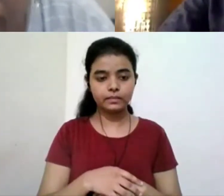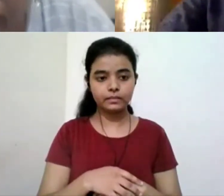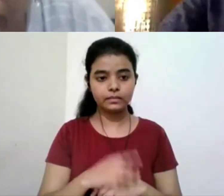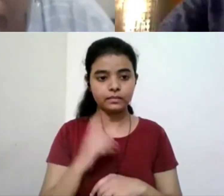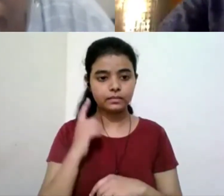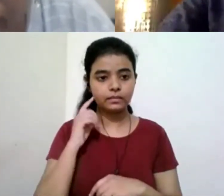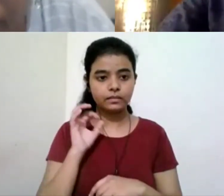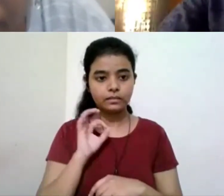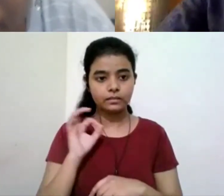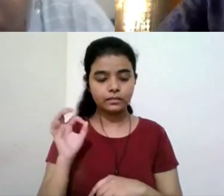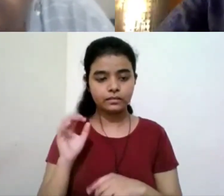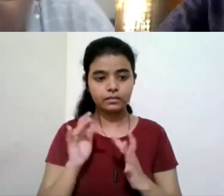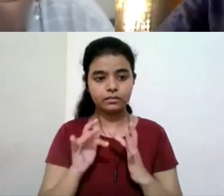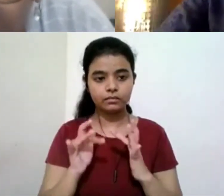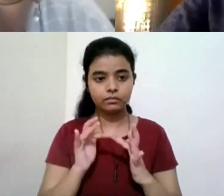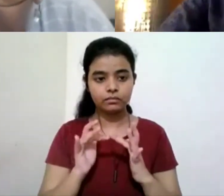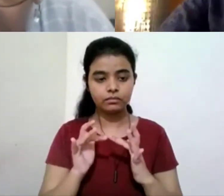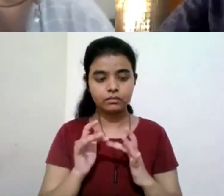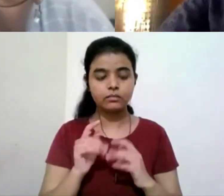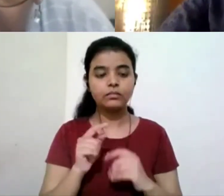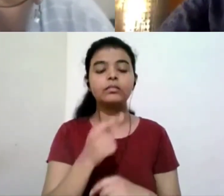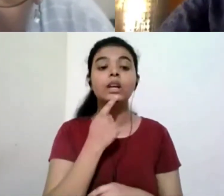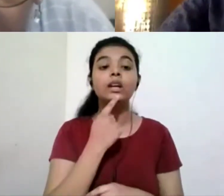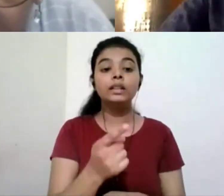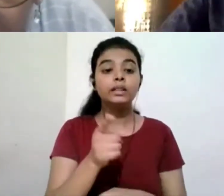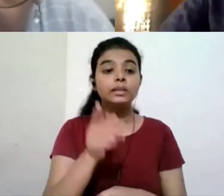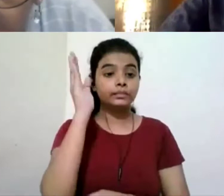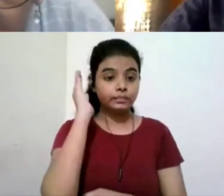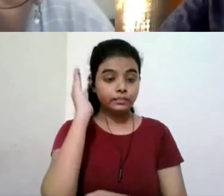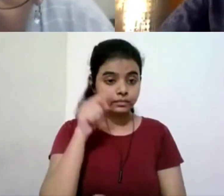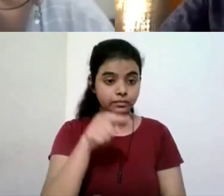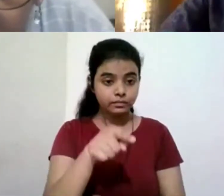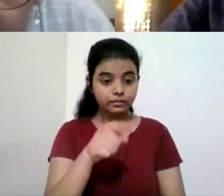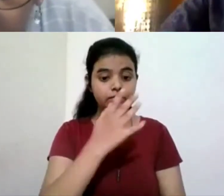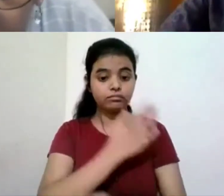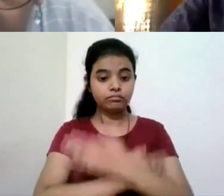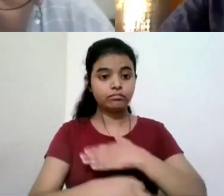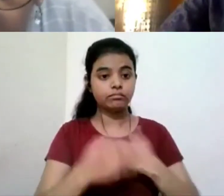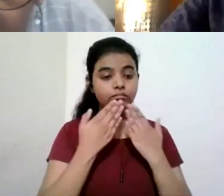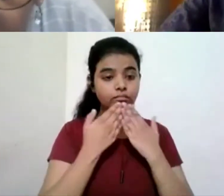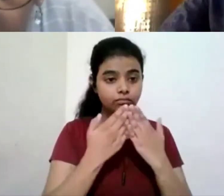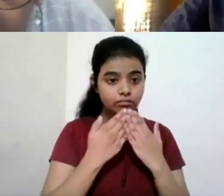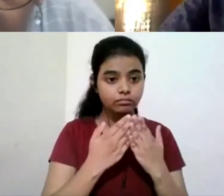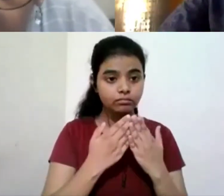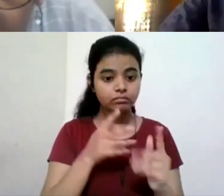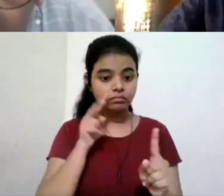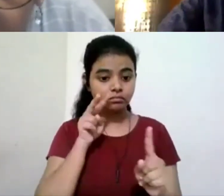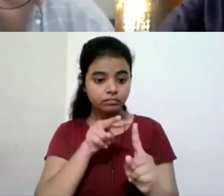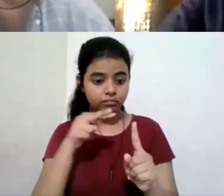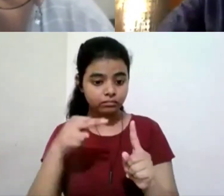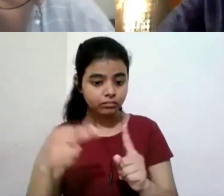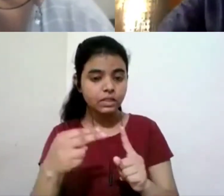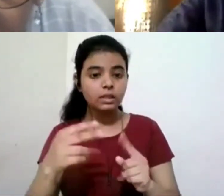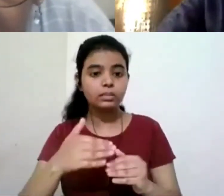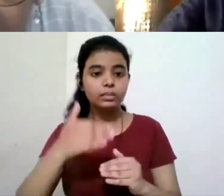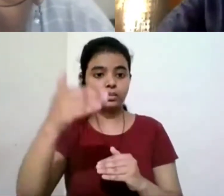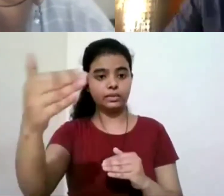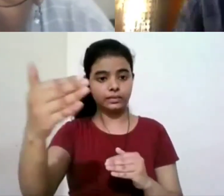and the part of your lecture is for disability studies lens to take prominence,